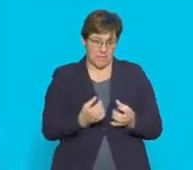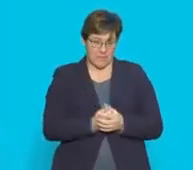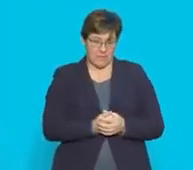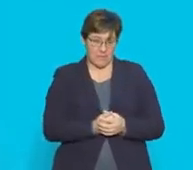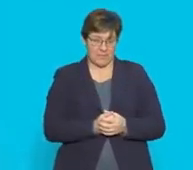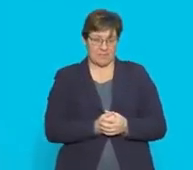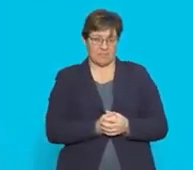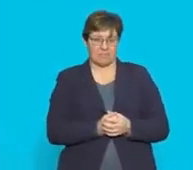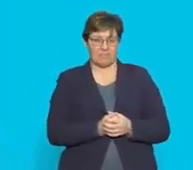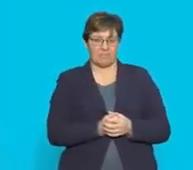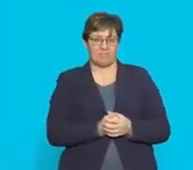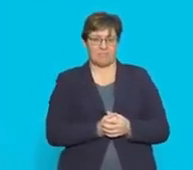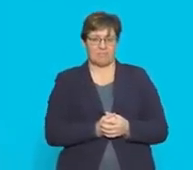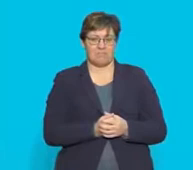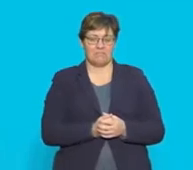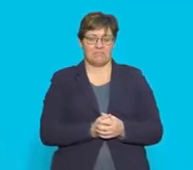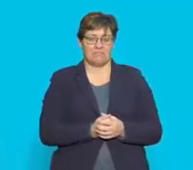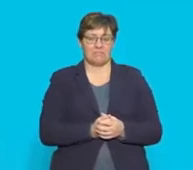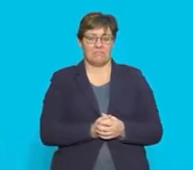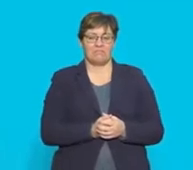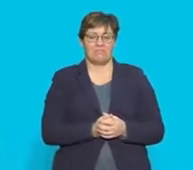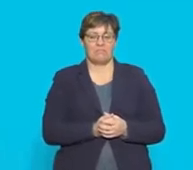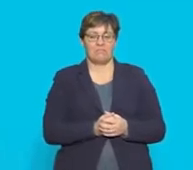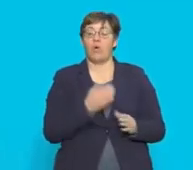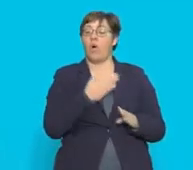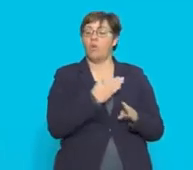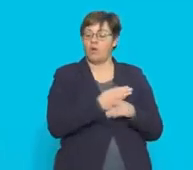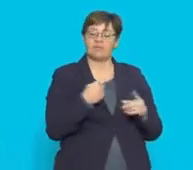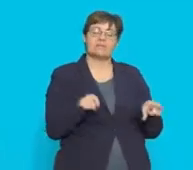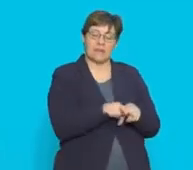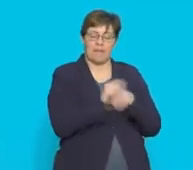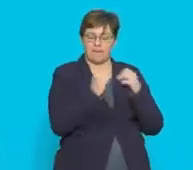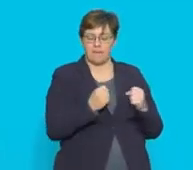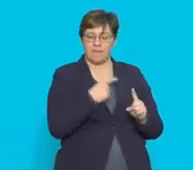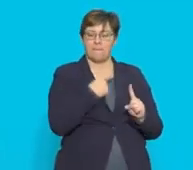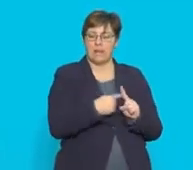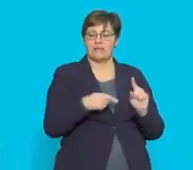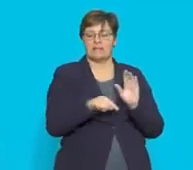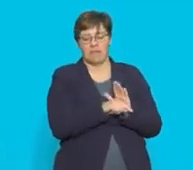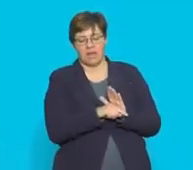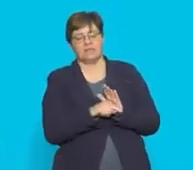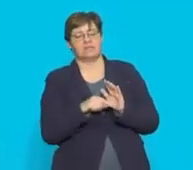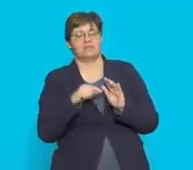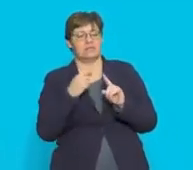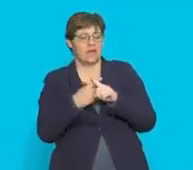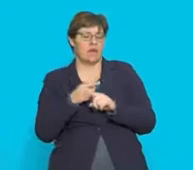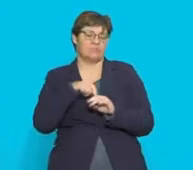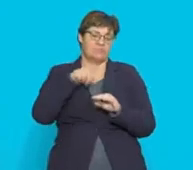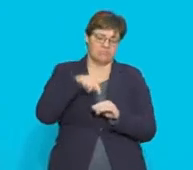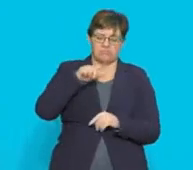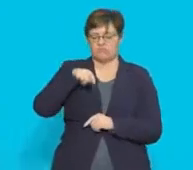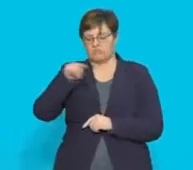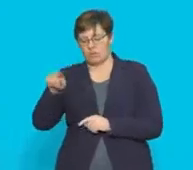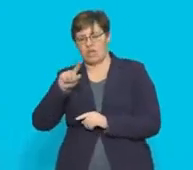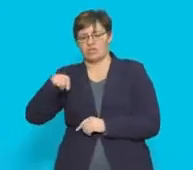imaginary numbers. These are imaginary. And then the operations, we still use all the operations. Now,